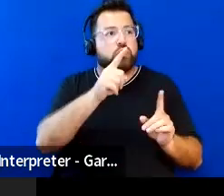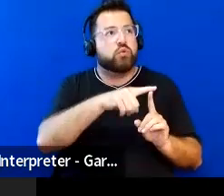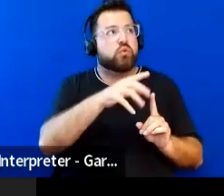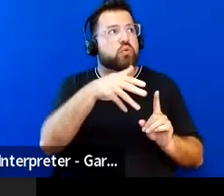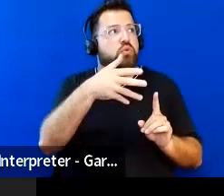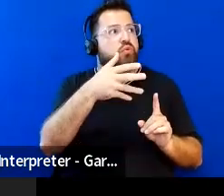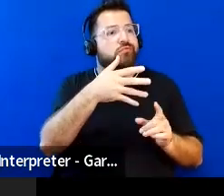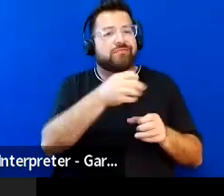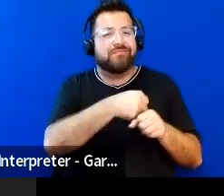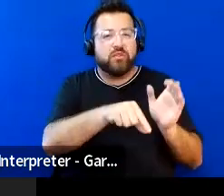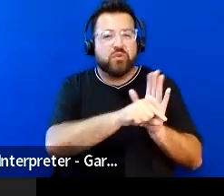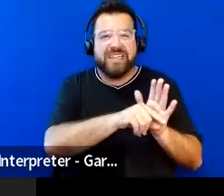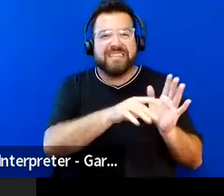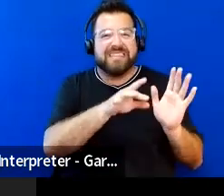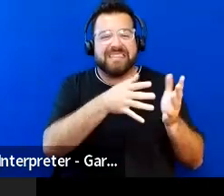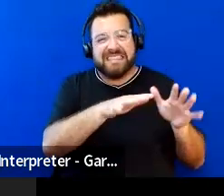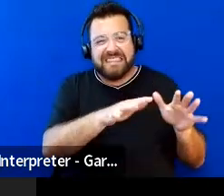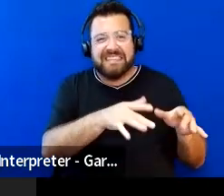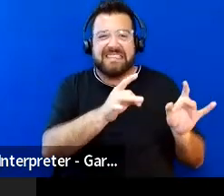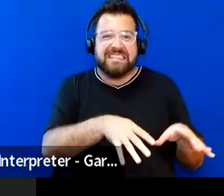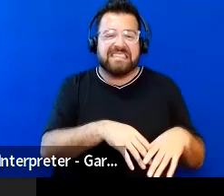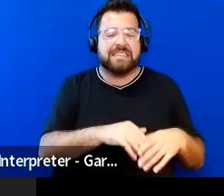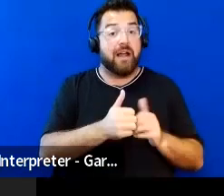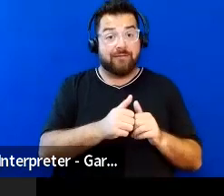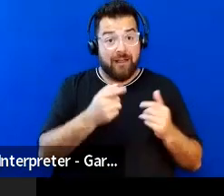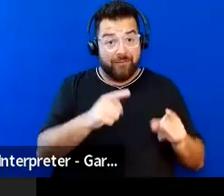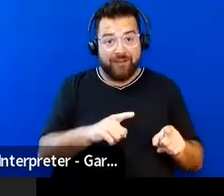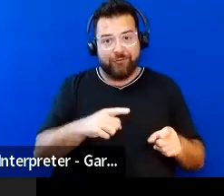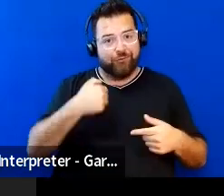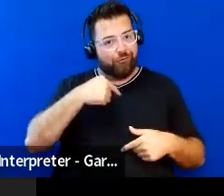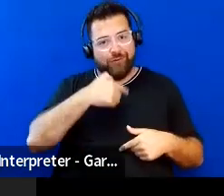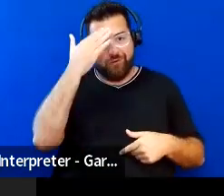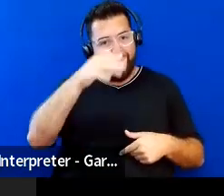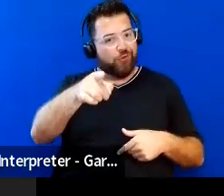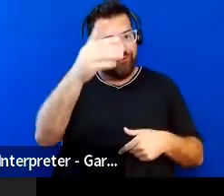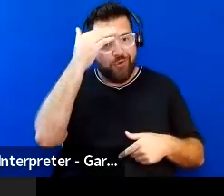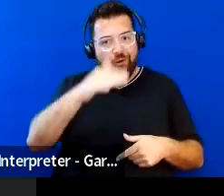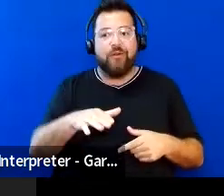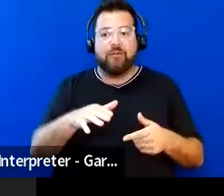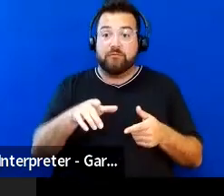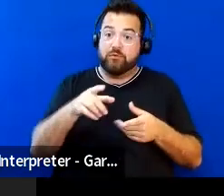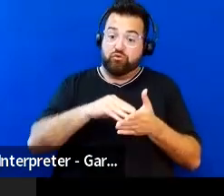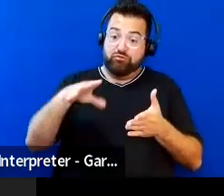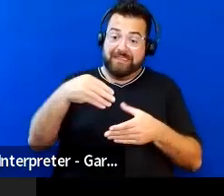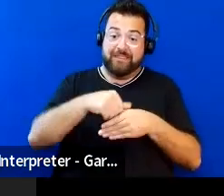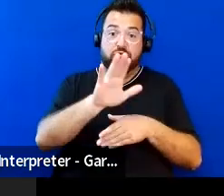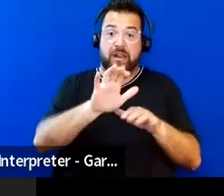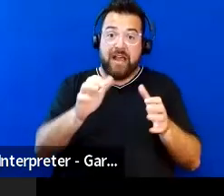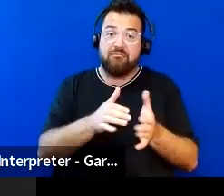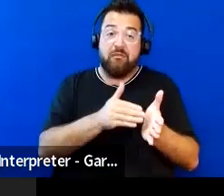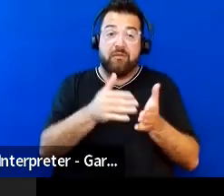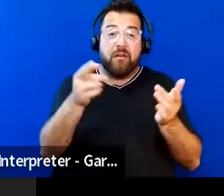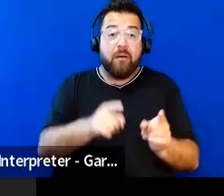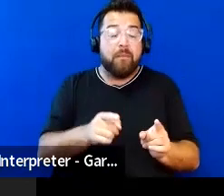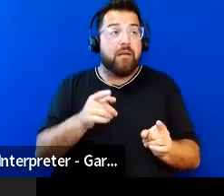grades. How does that happen? We know, when you have students in your class, a lot of times they